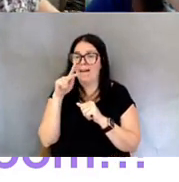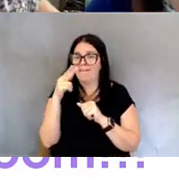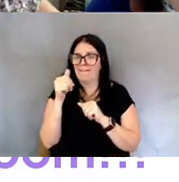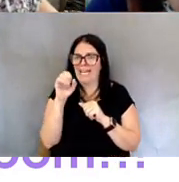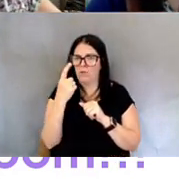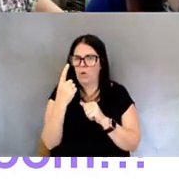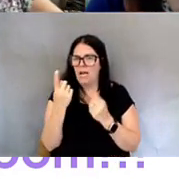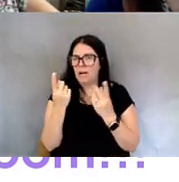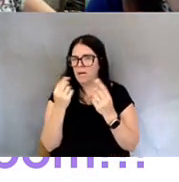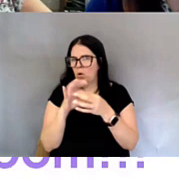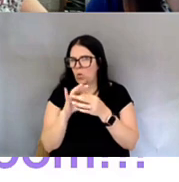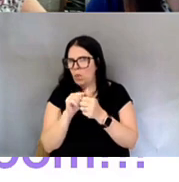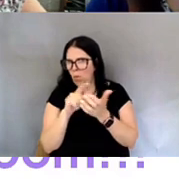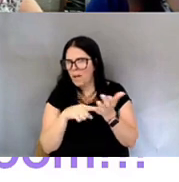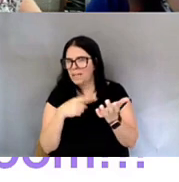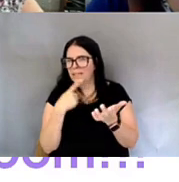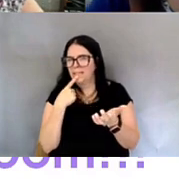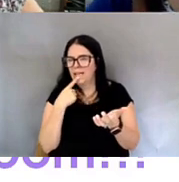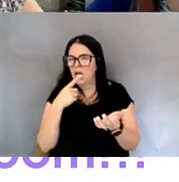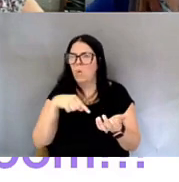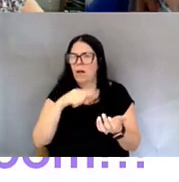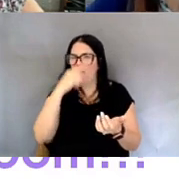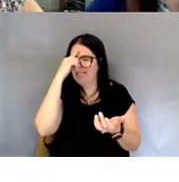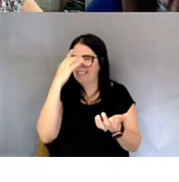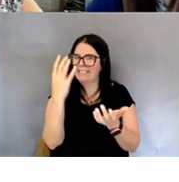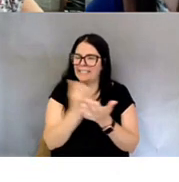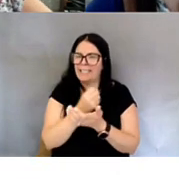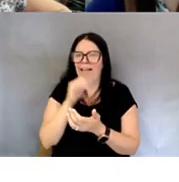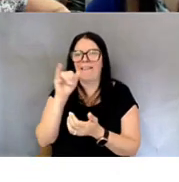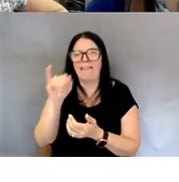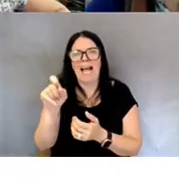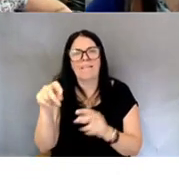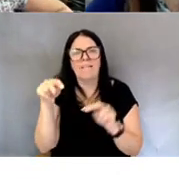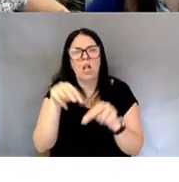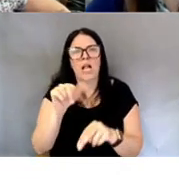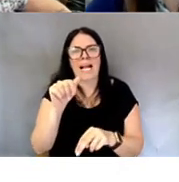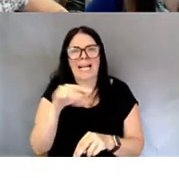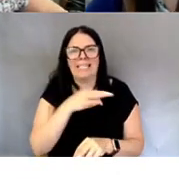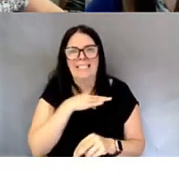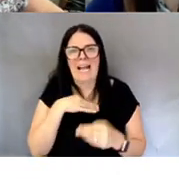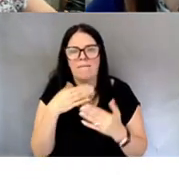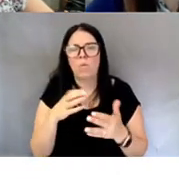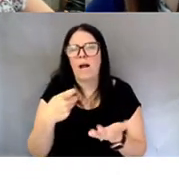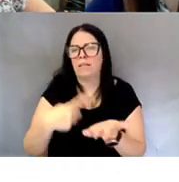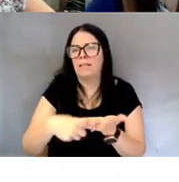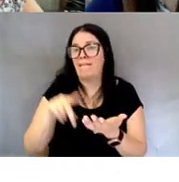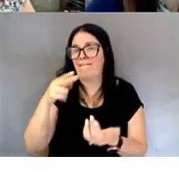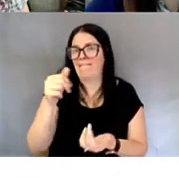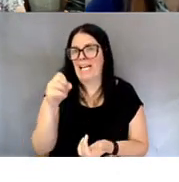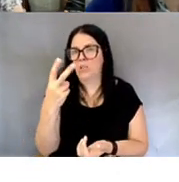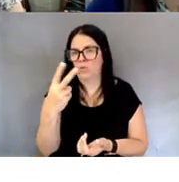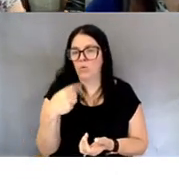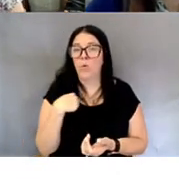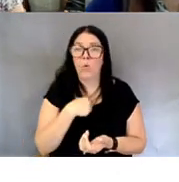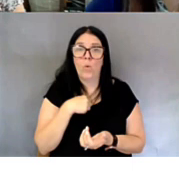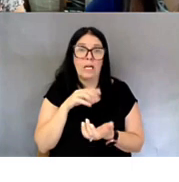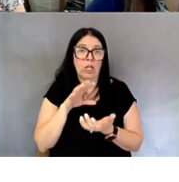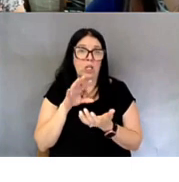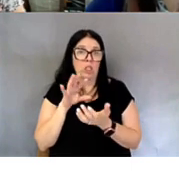time for a grassroots virtual staff room. And let's talk about phase 2. We chose lesson planning.